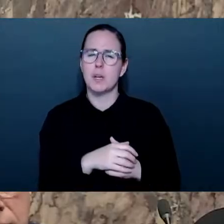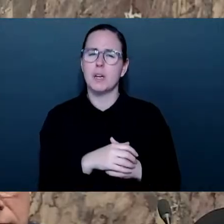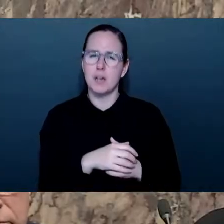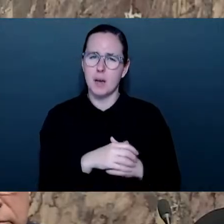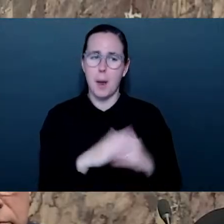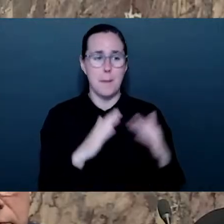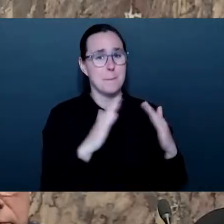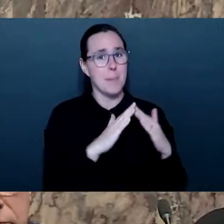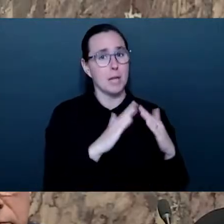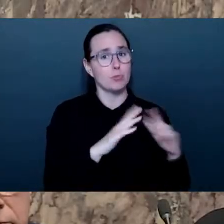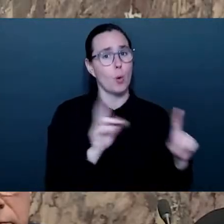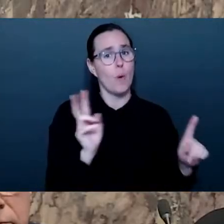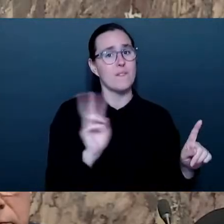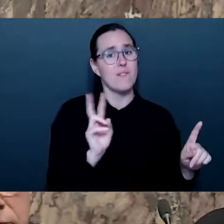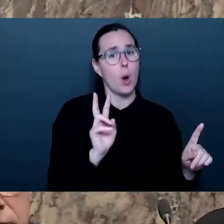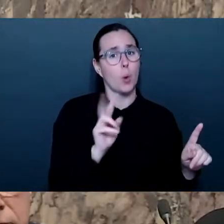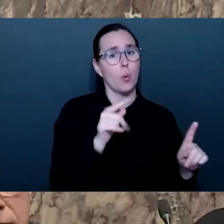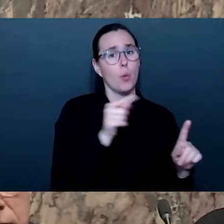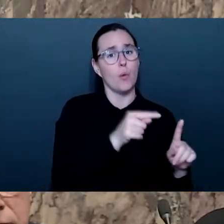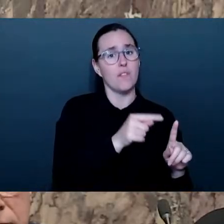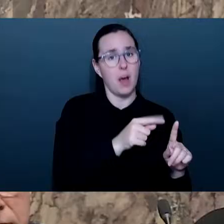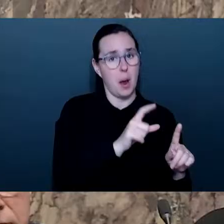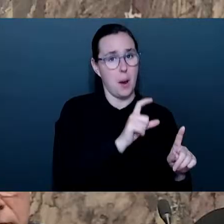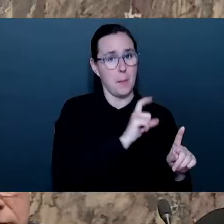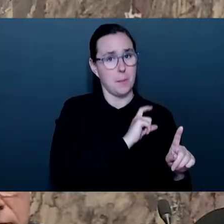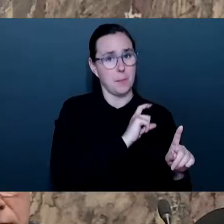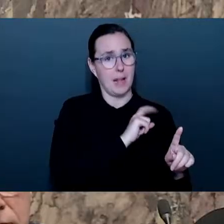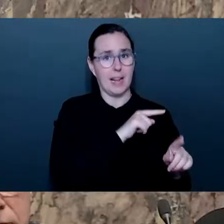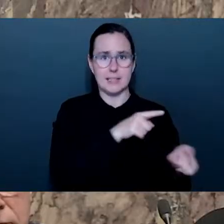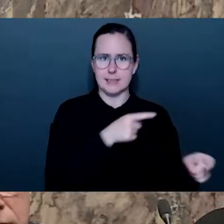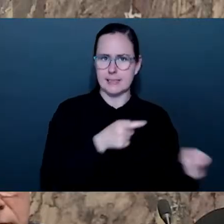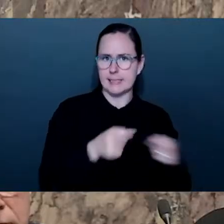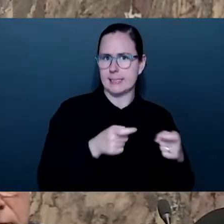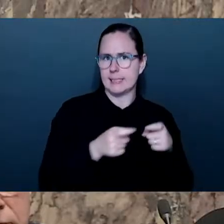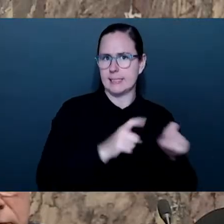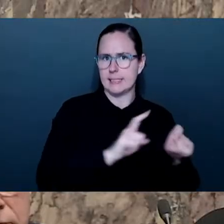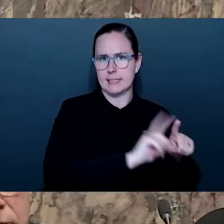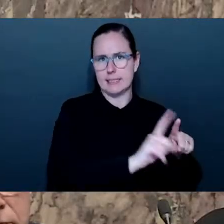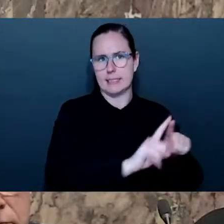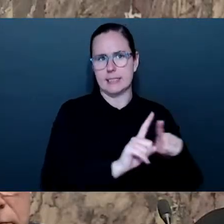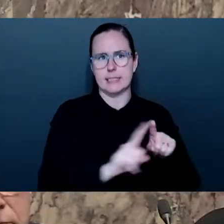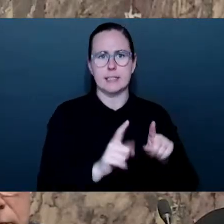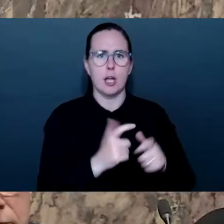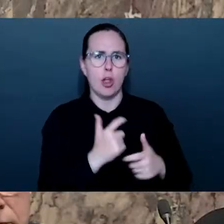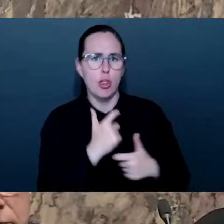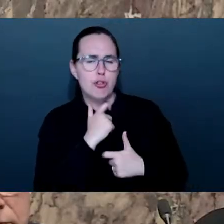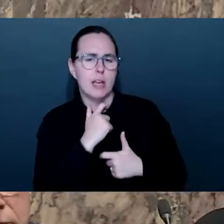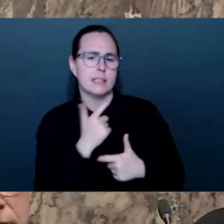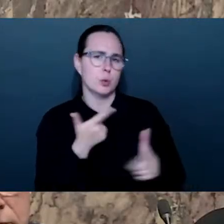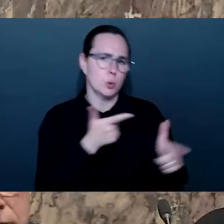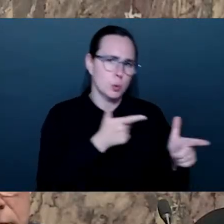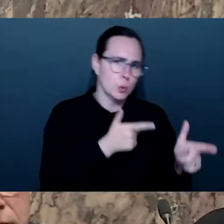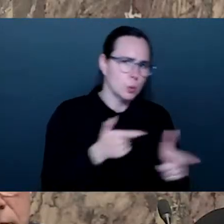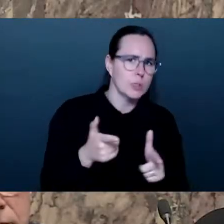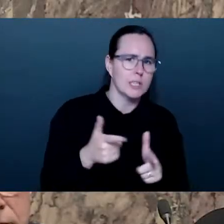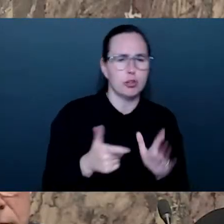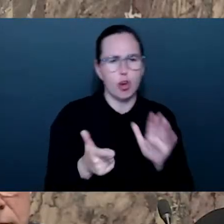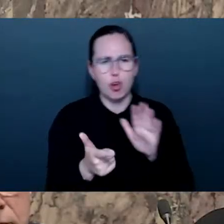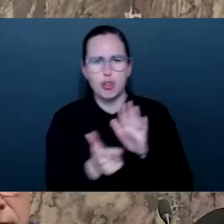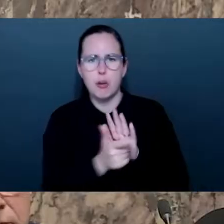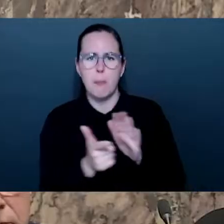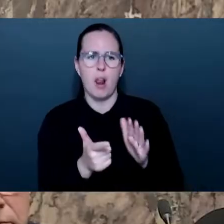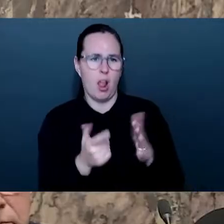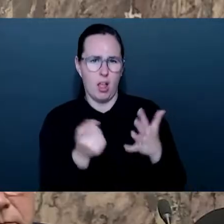extortion cases this year have involved gunfire. When will this government stop putting criminals ahead of Surrey